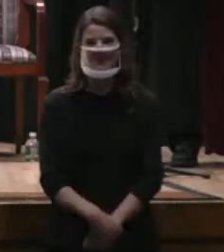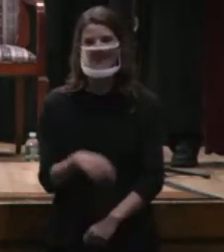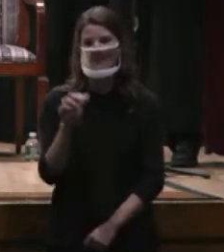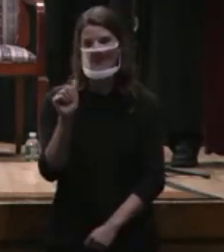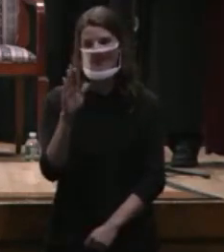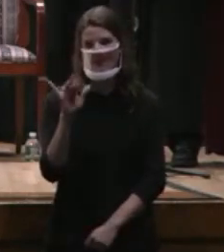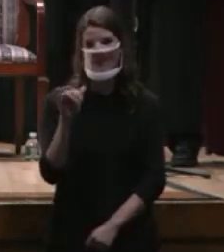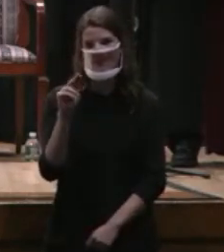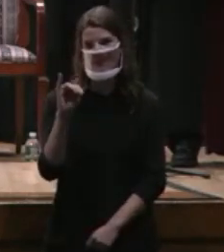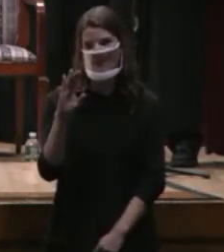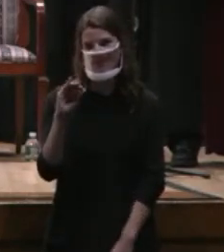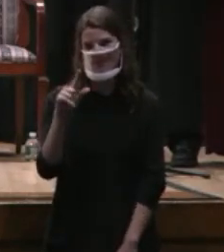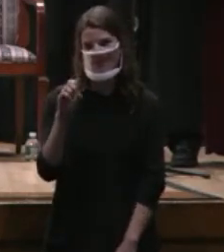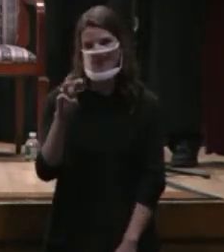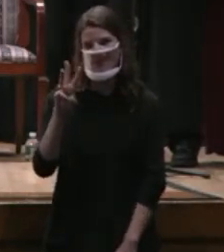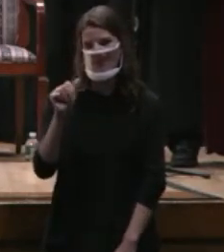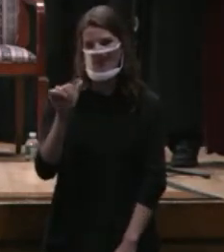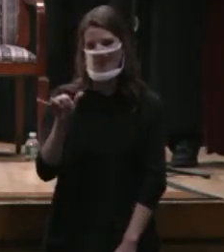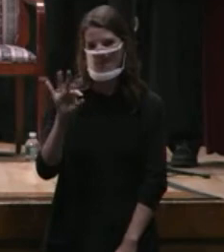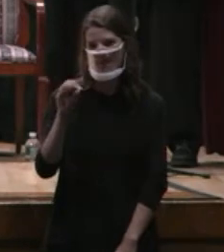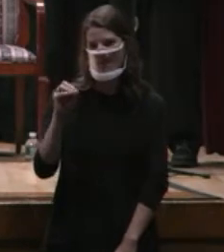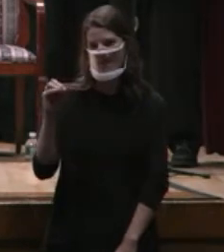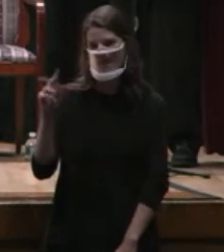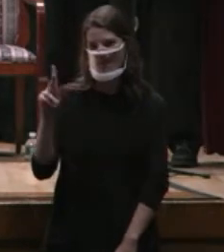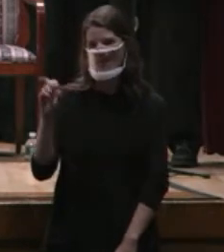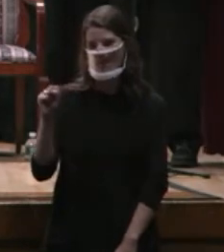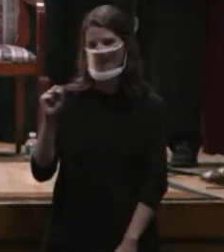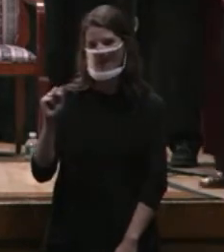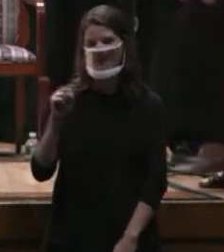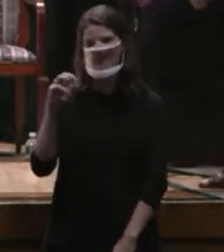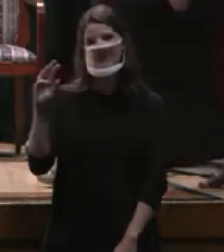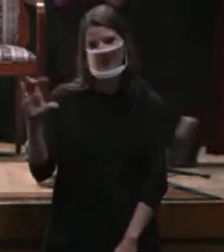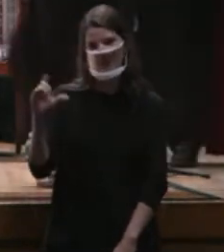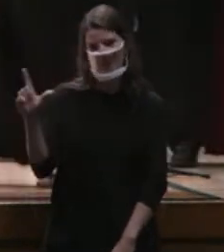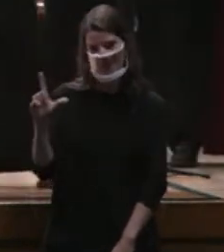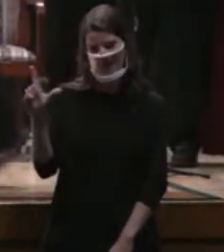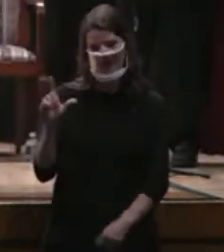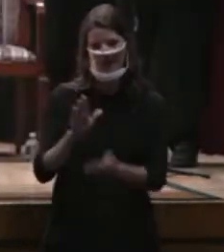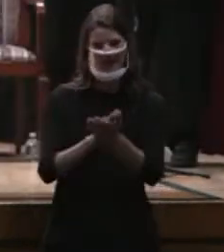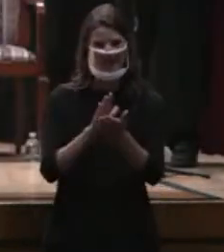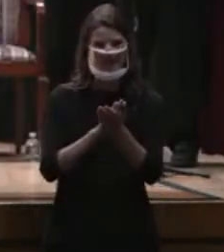Abby Nicole Rifles, cum laude.